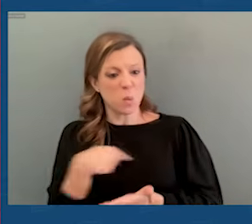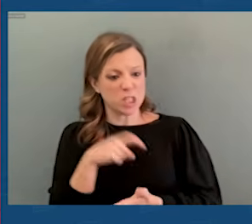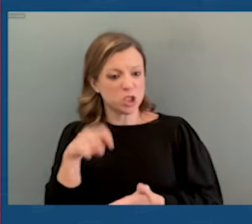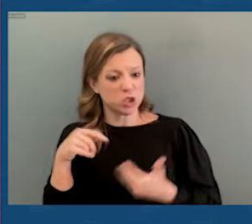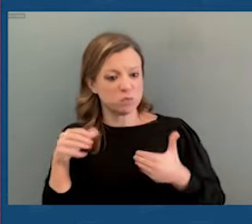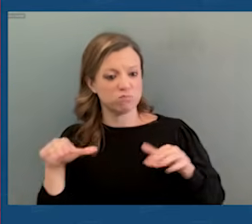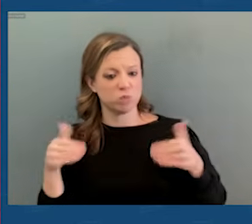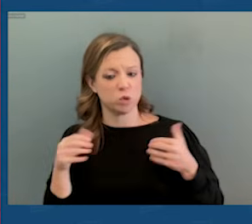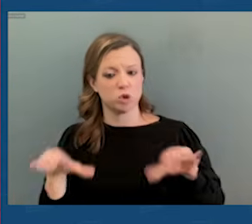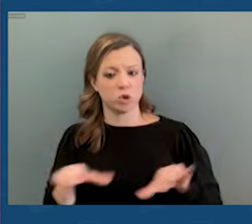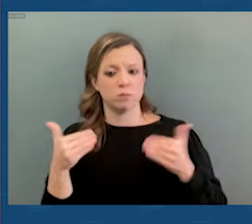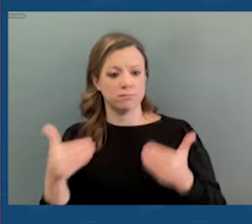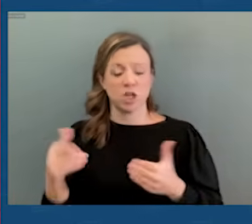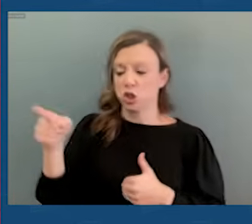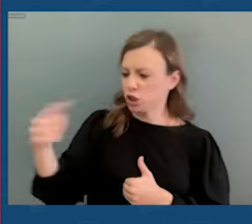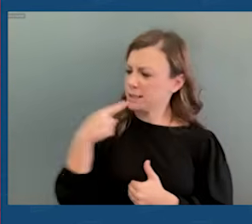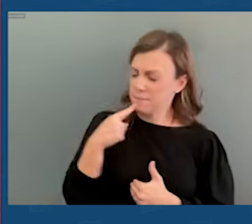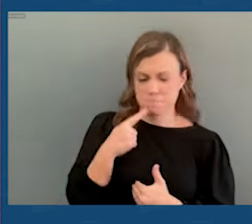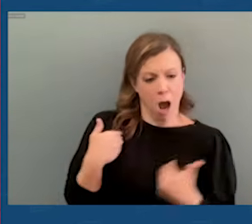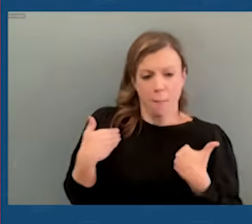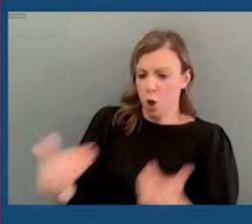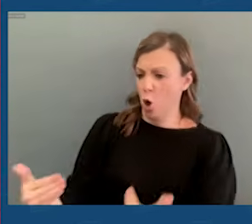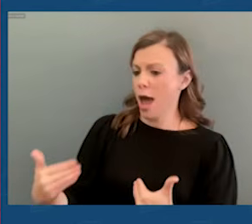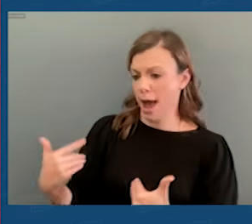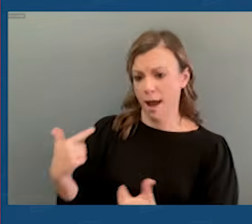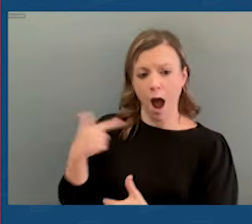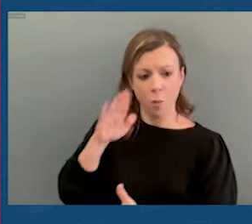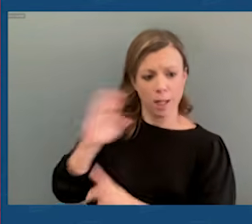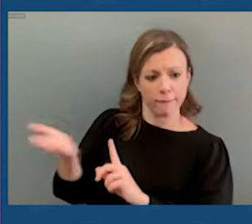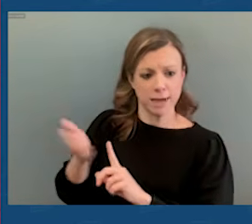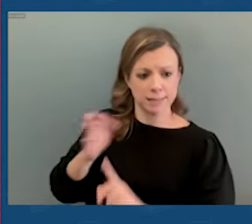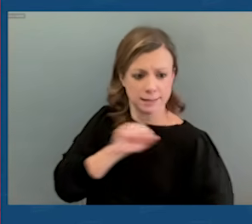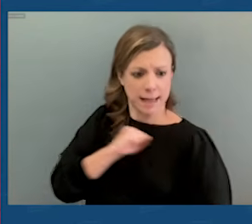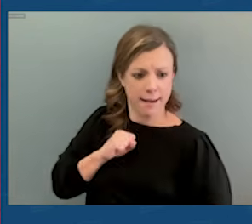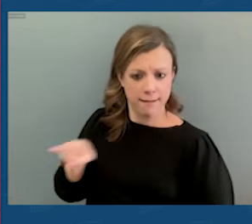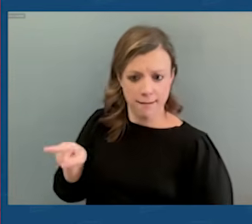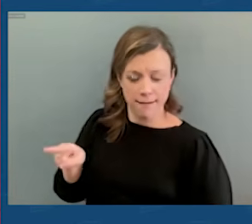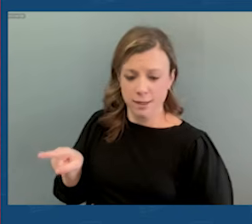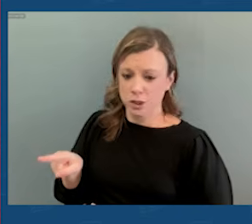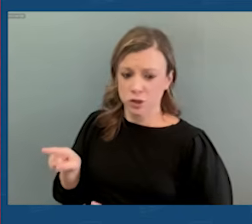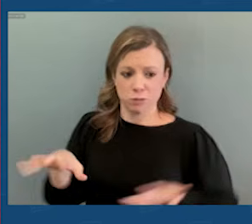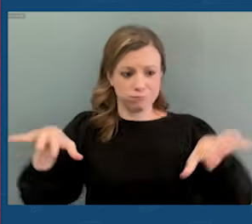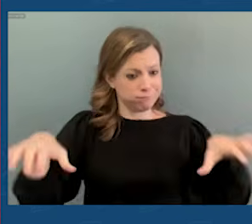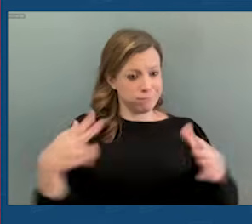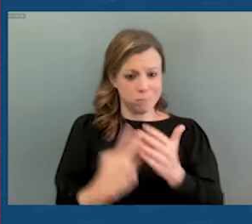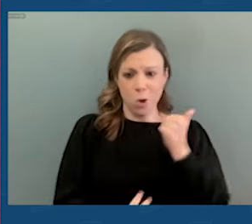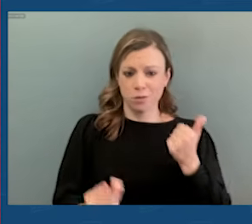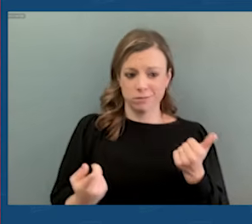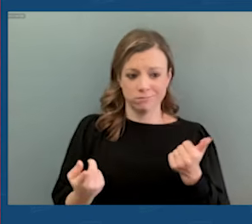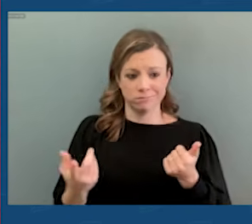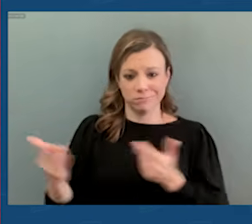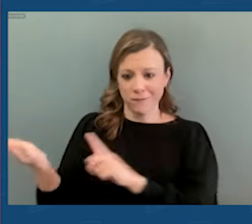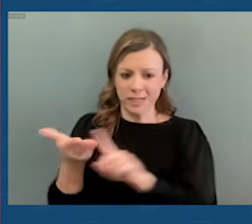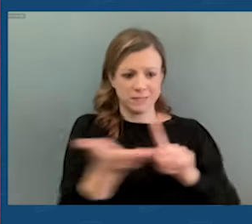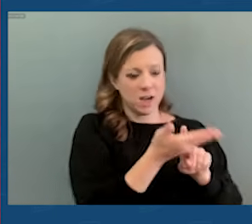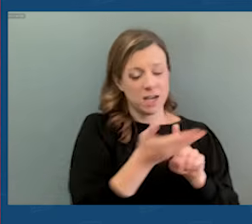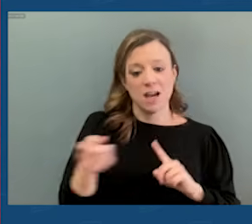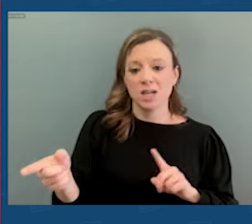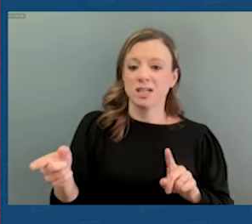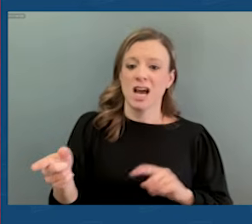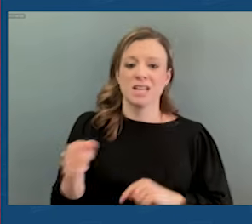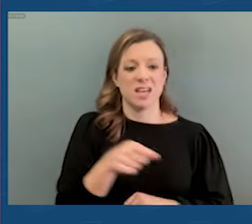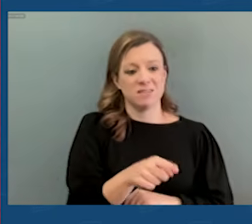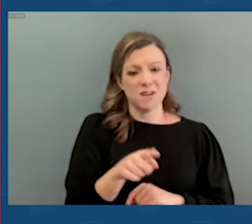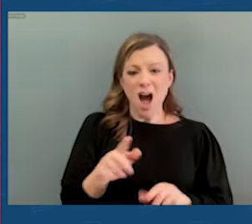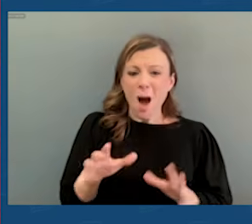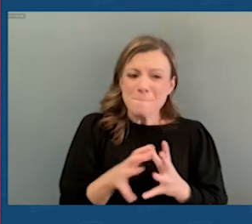work. And she made sure to make it happen in her house as well. And to our wonderful bill sponsor, Solages, who also took a lot of